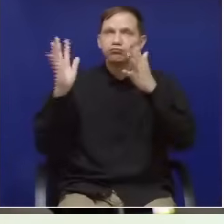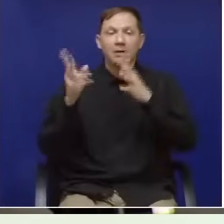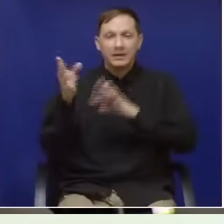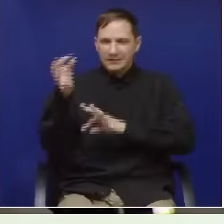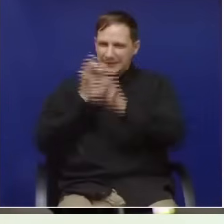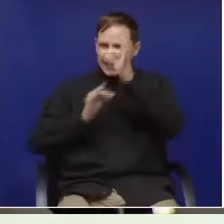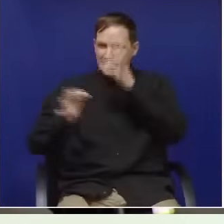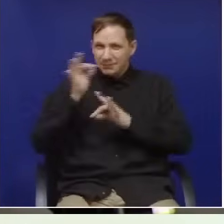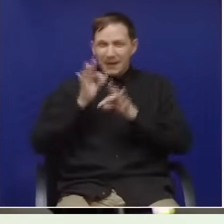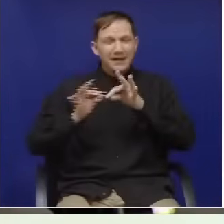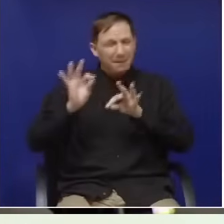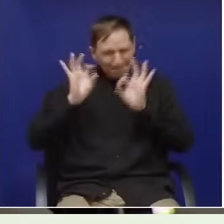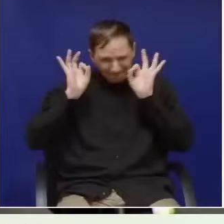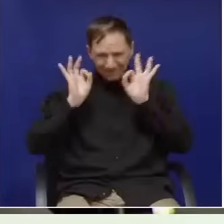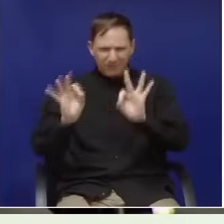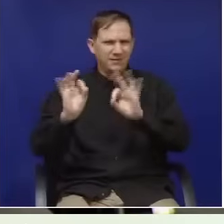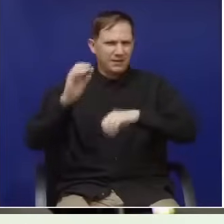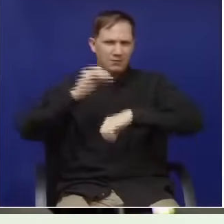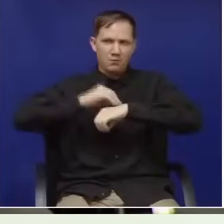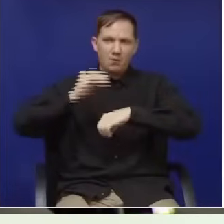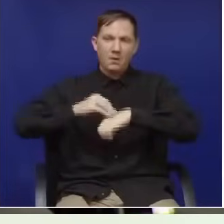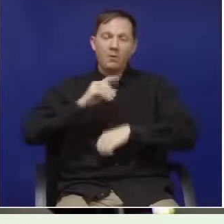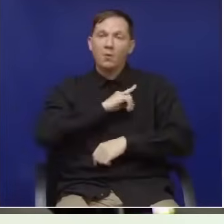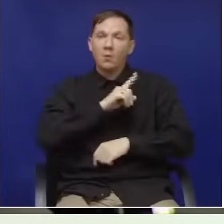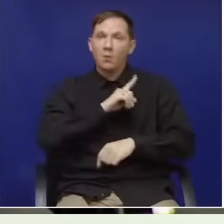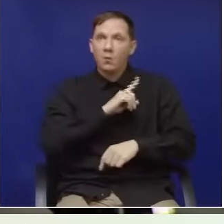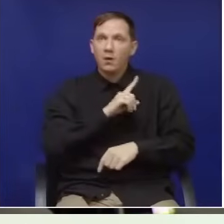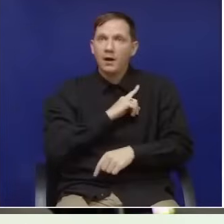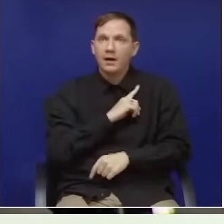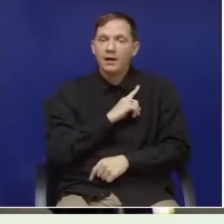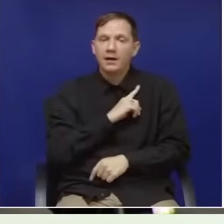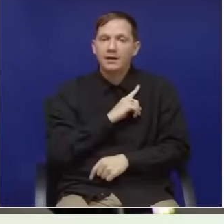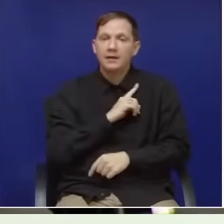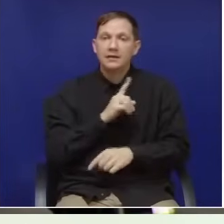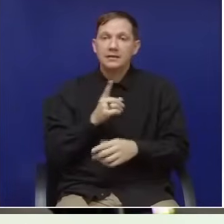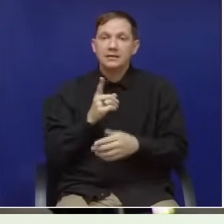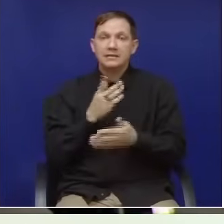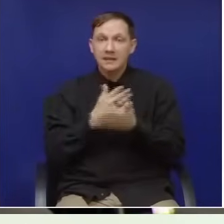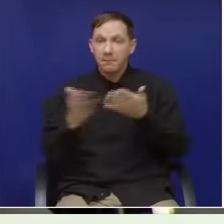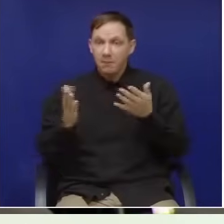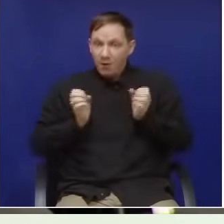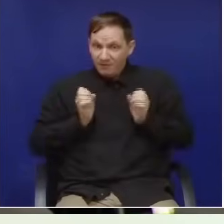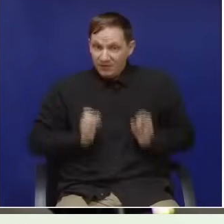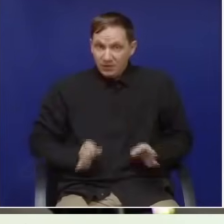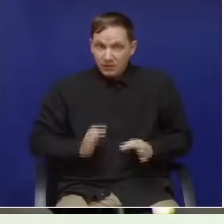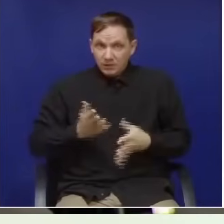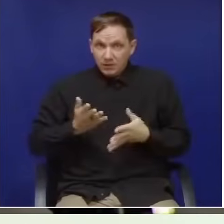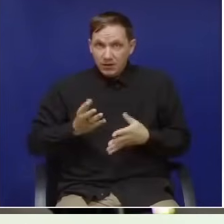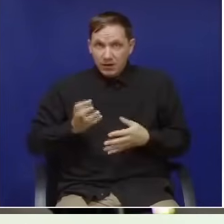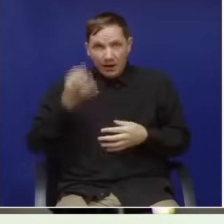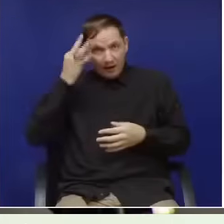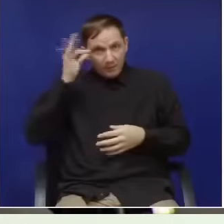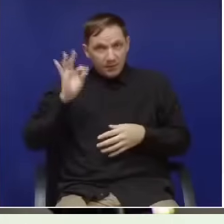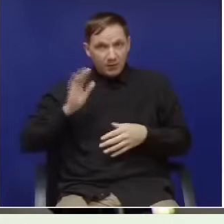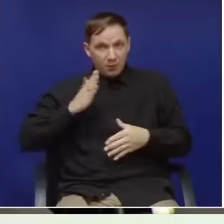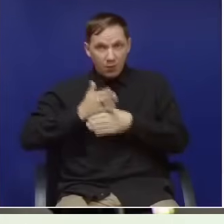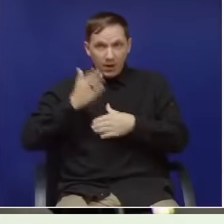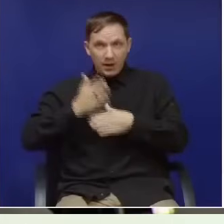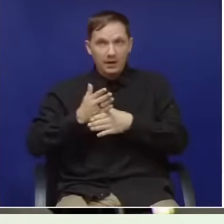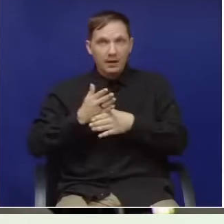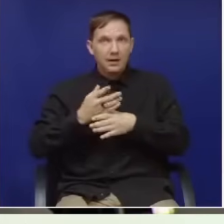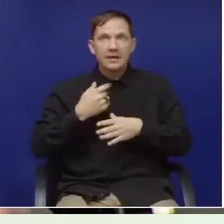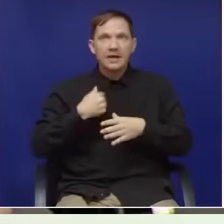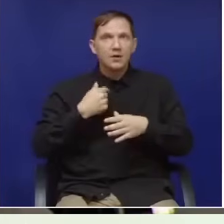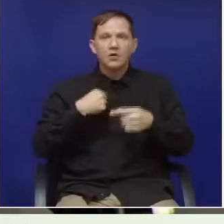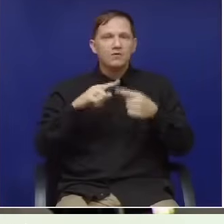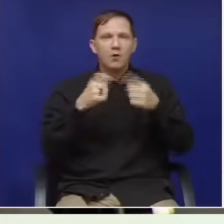That's exactly the issue. You'll often find that even some of the officials working in the missions are not Home Affairs